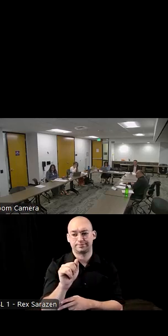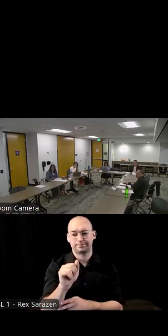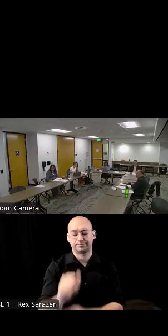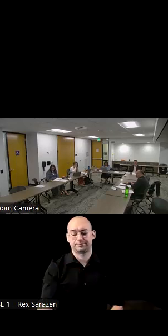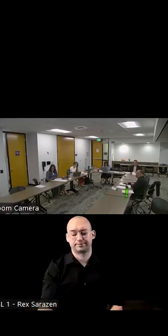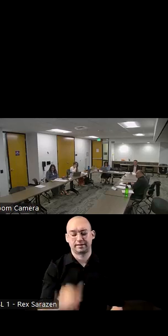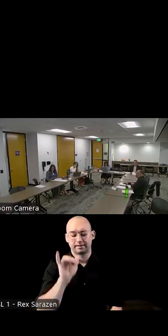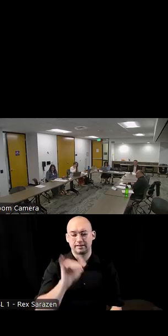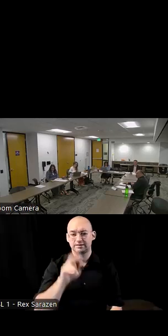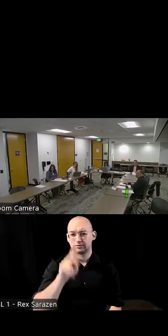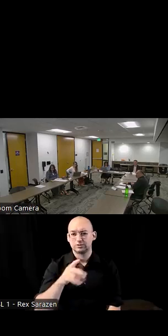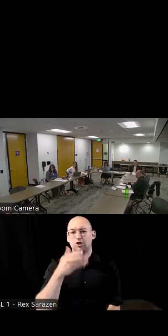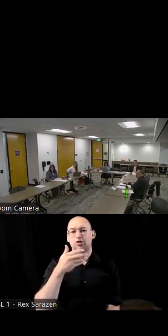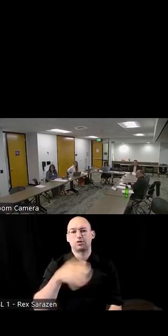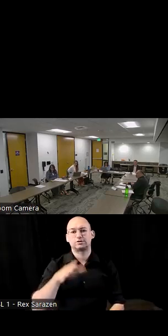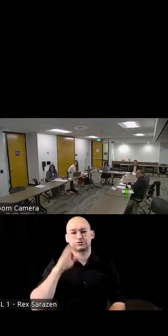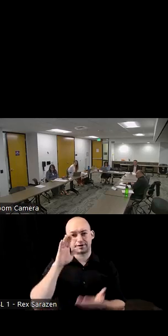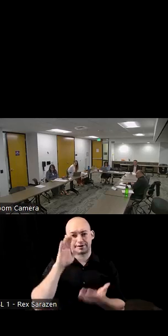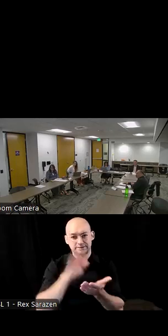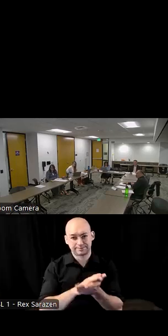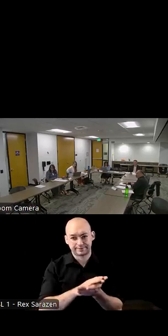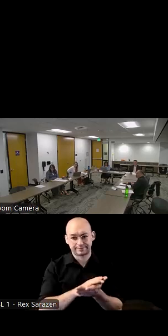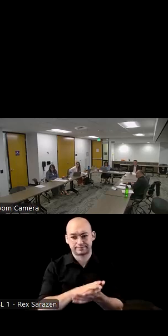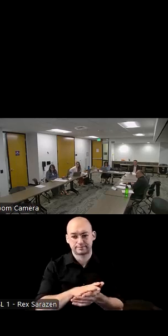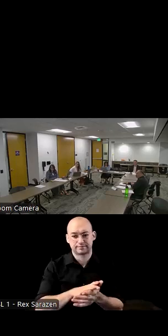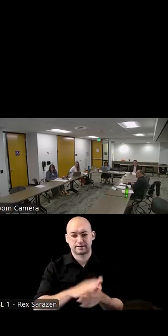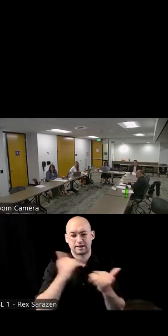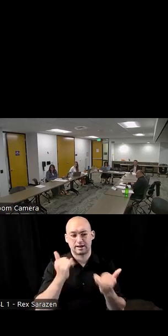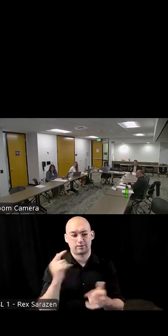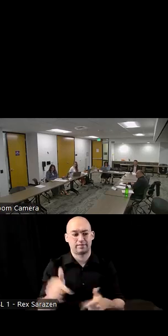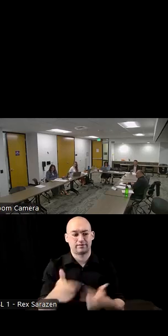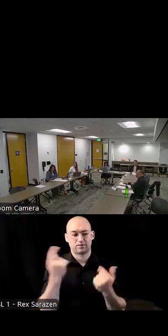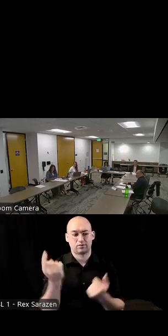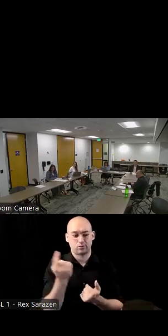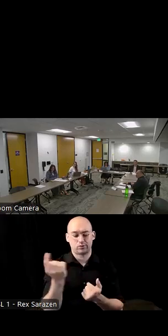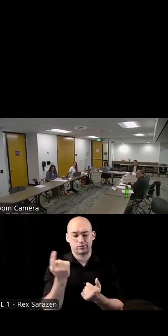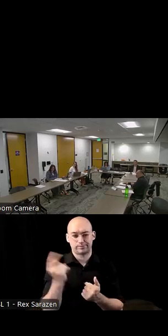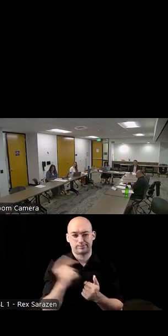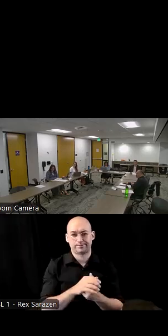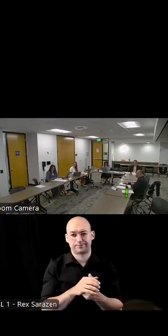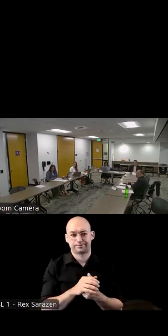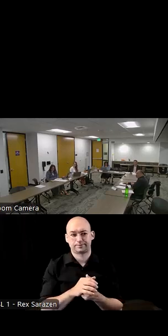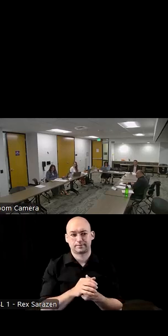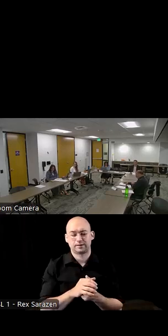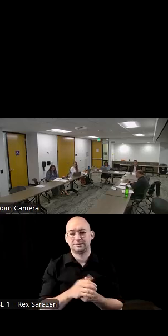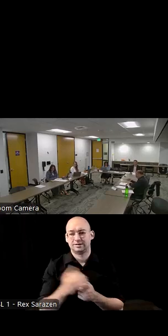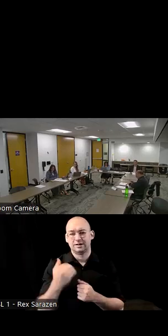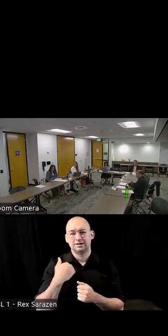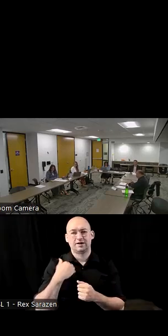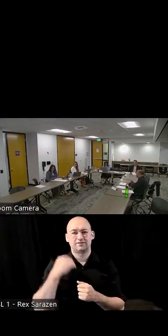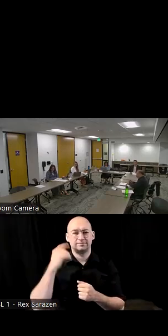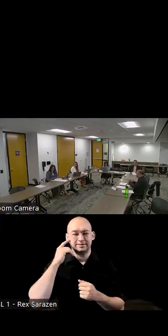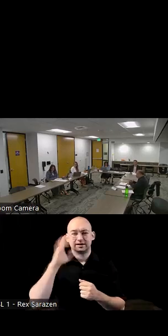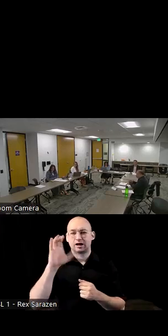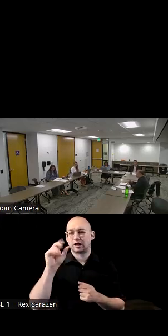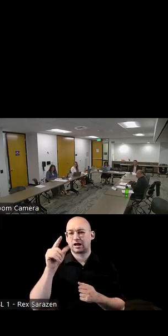who had lost her husband and is now living alone and is struggling with some cognitive issues. So the